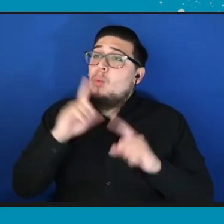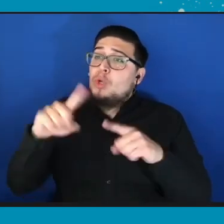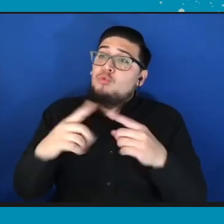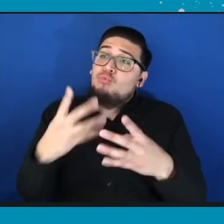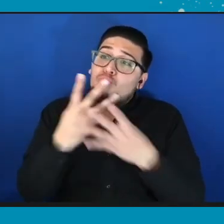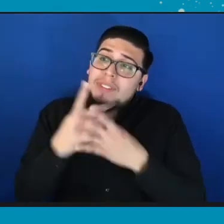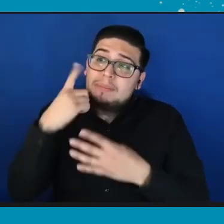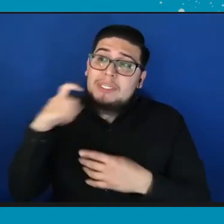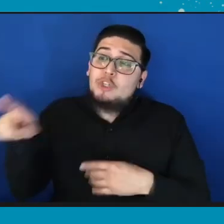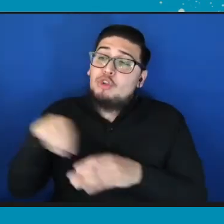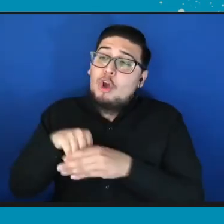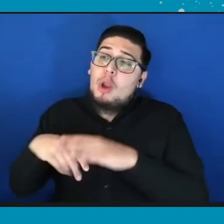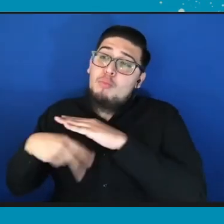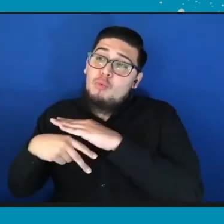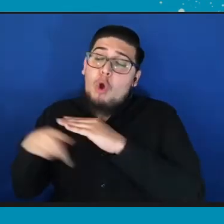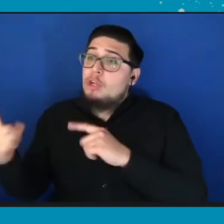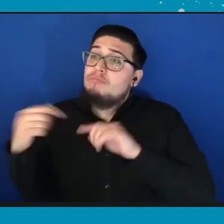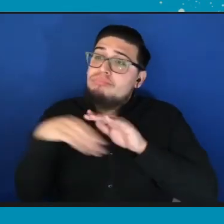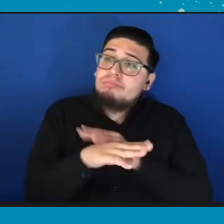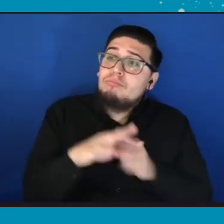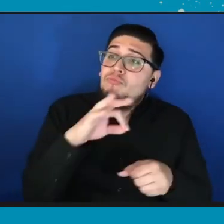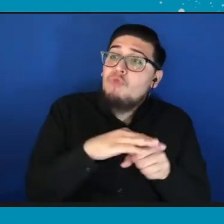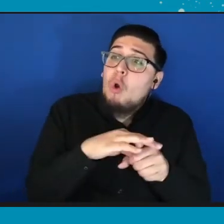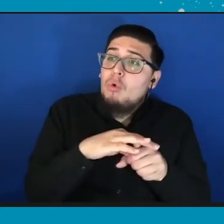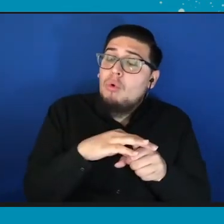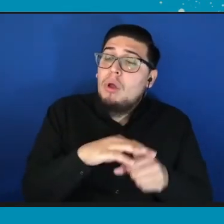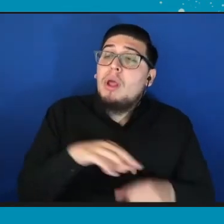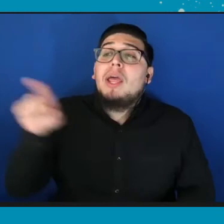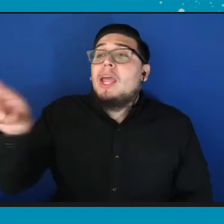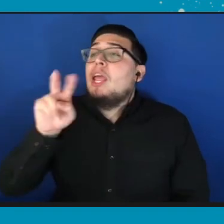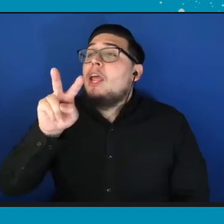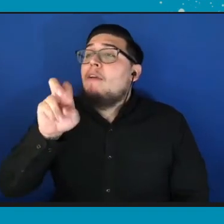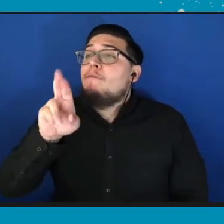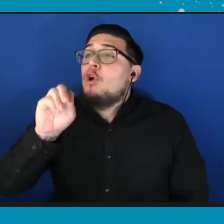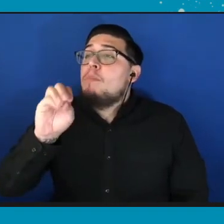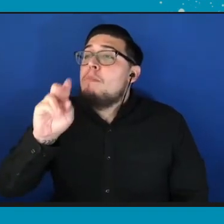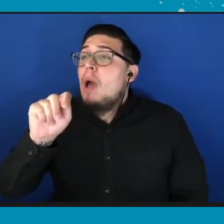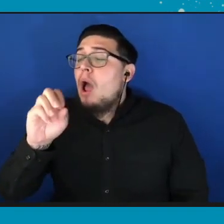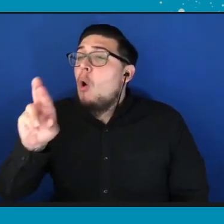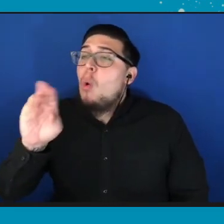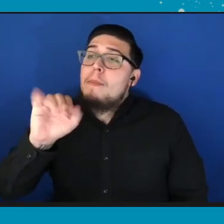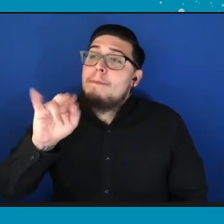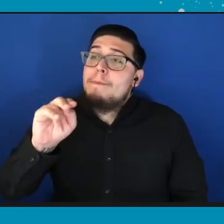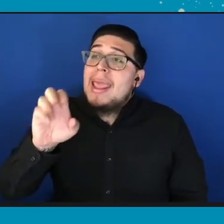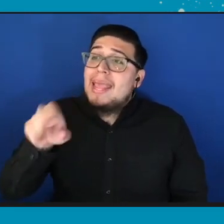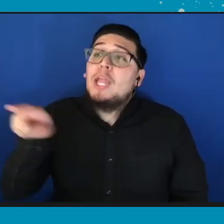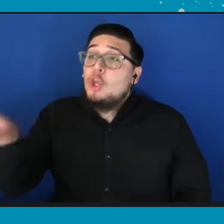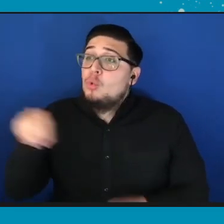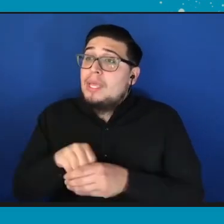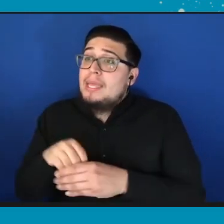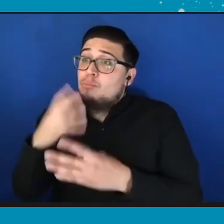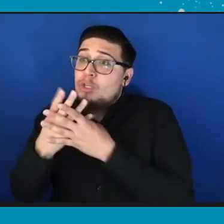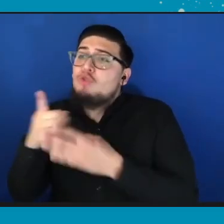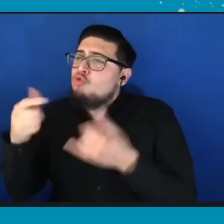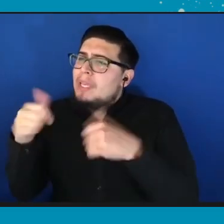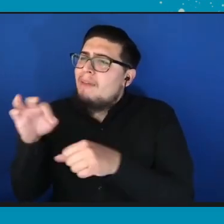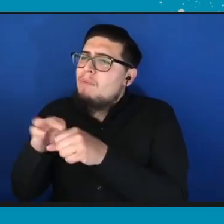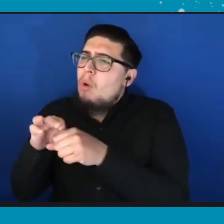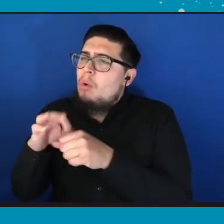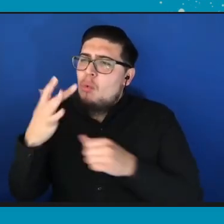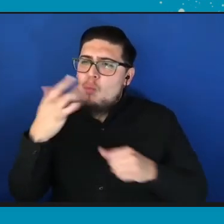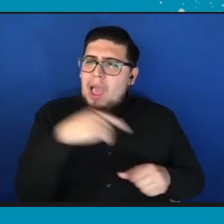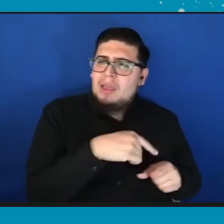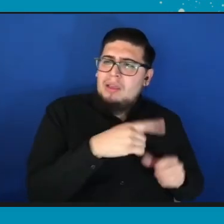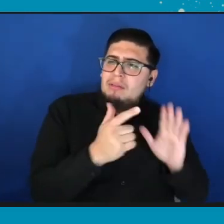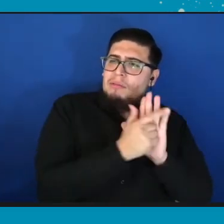Crystal Mason. Whereas in Maine and Vermont, you can vote in prison. Right? So we can begin to go on the offensive and work towards a